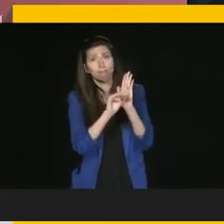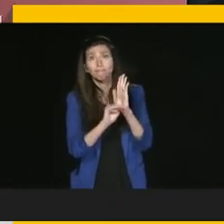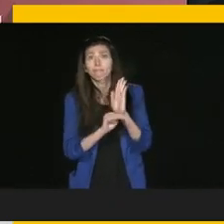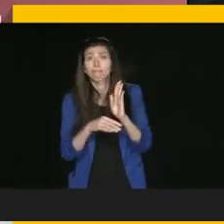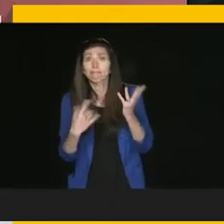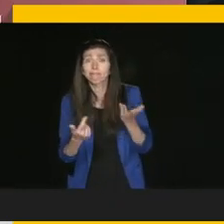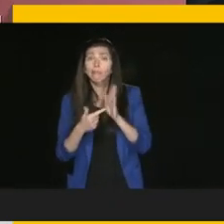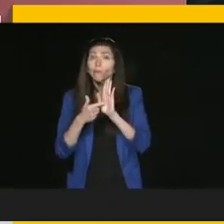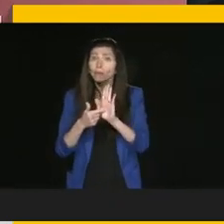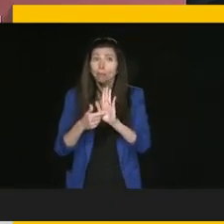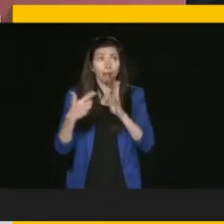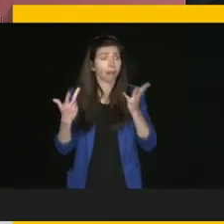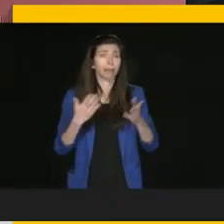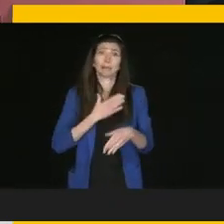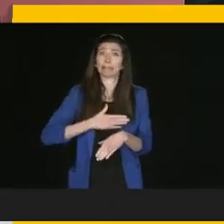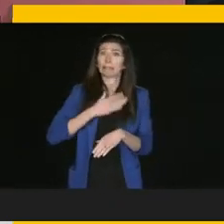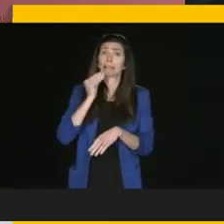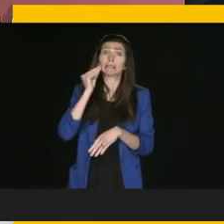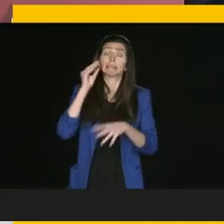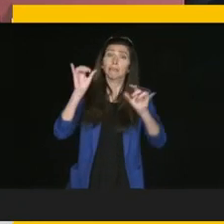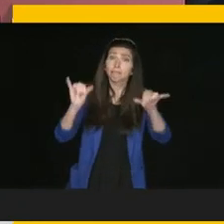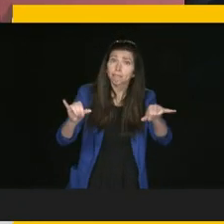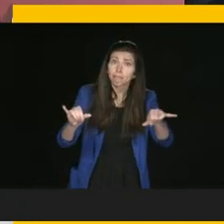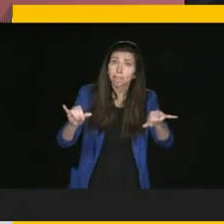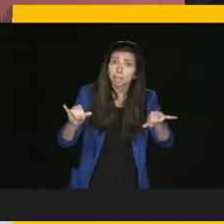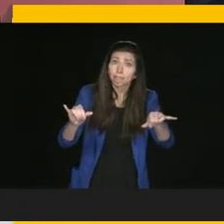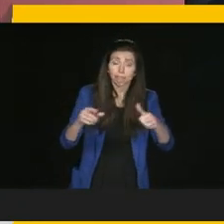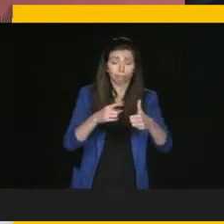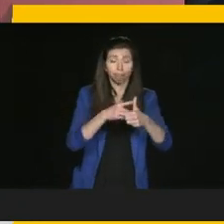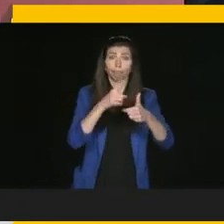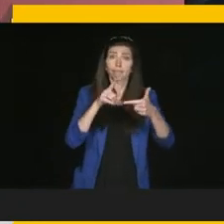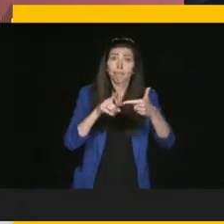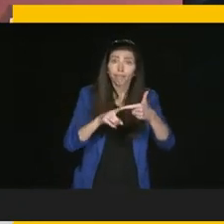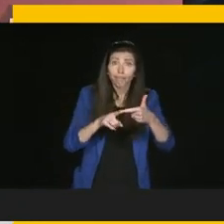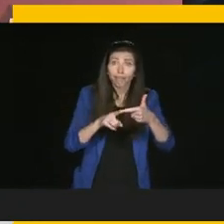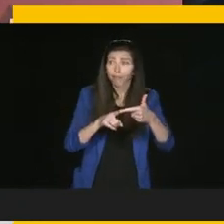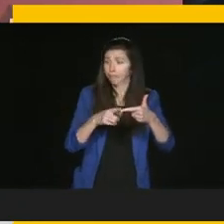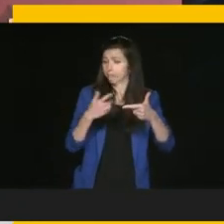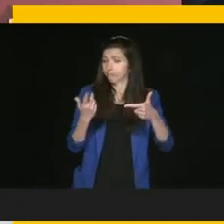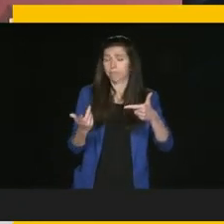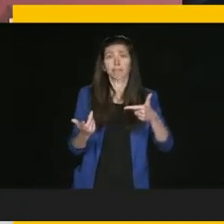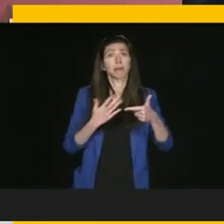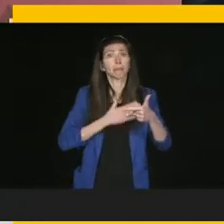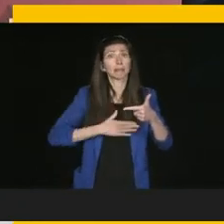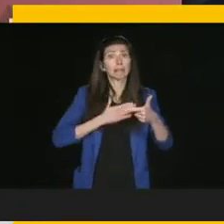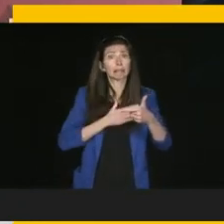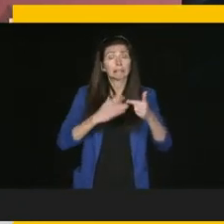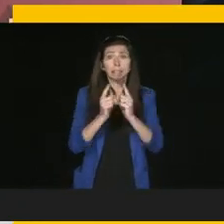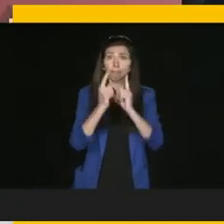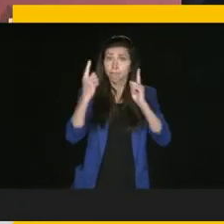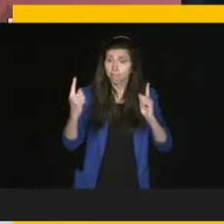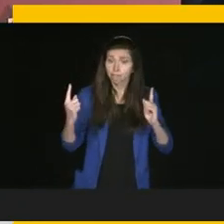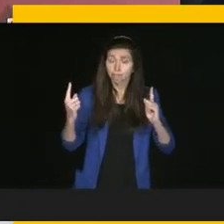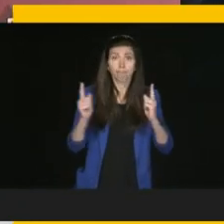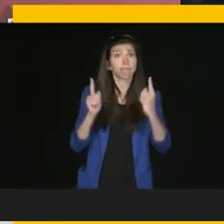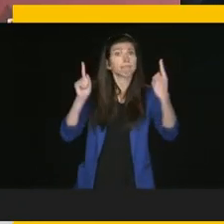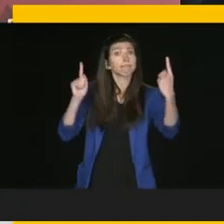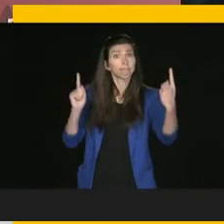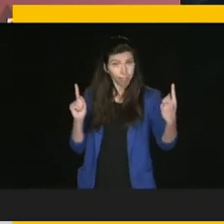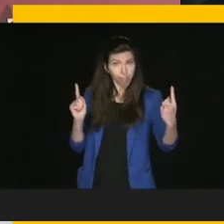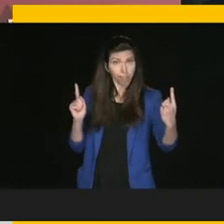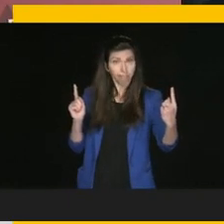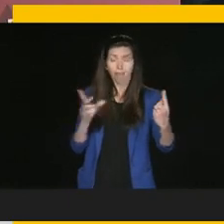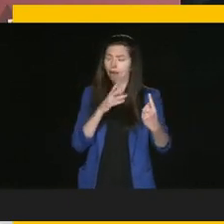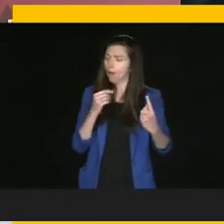home, wherever possible, to maintain physical distancing, to meticulously wash their hands, and to cover